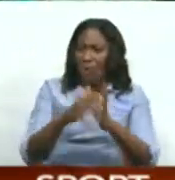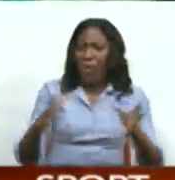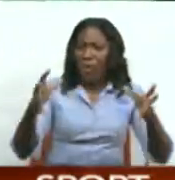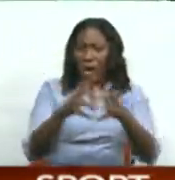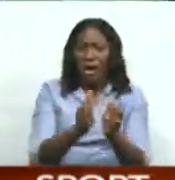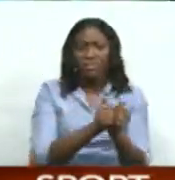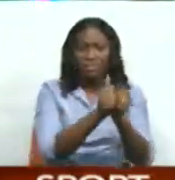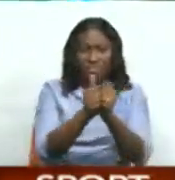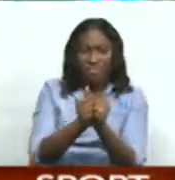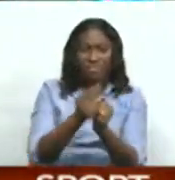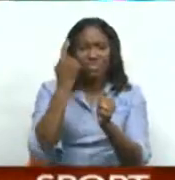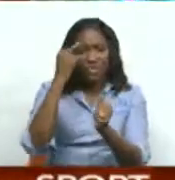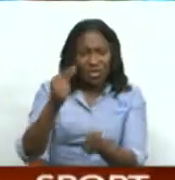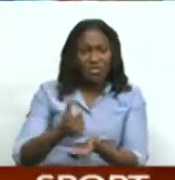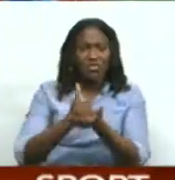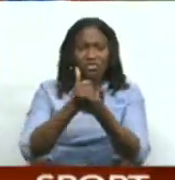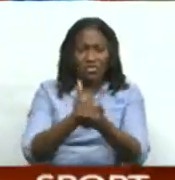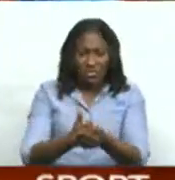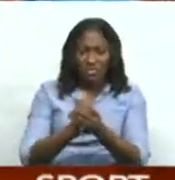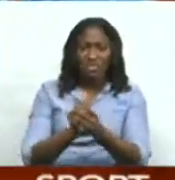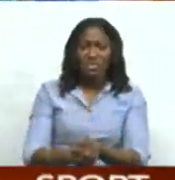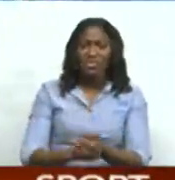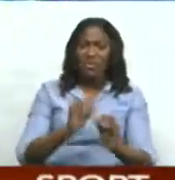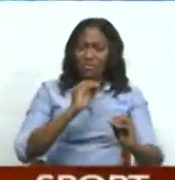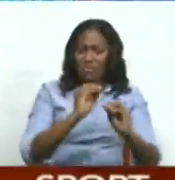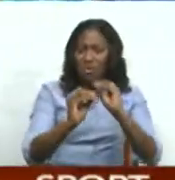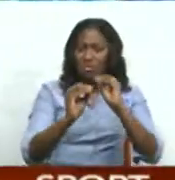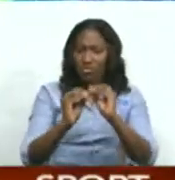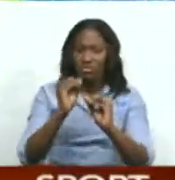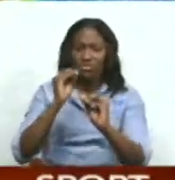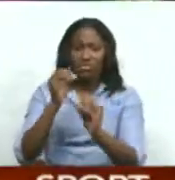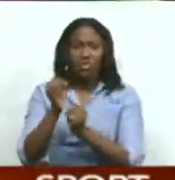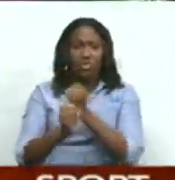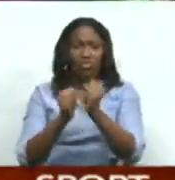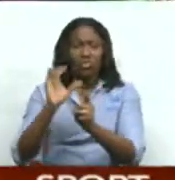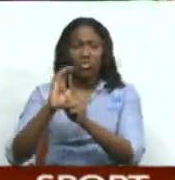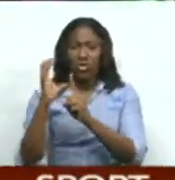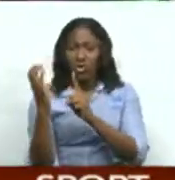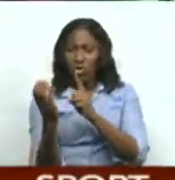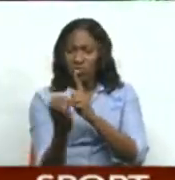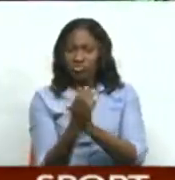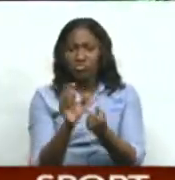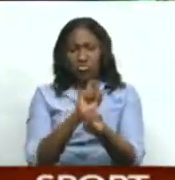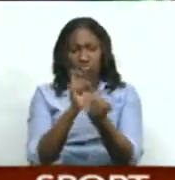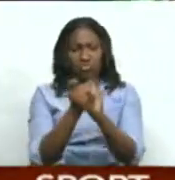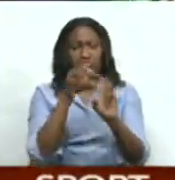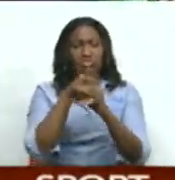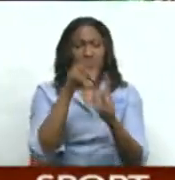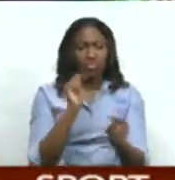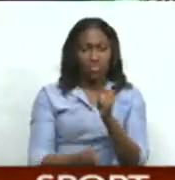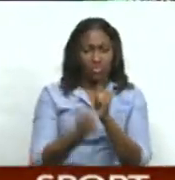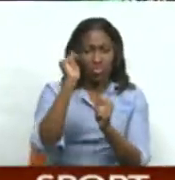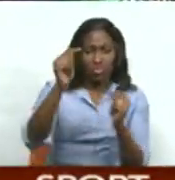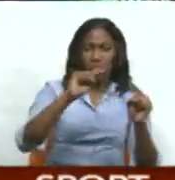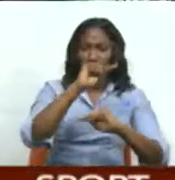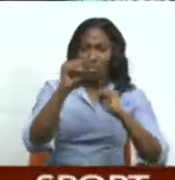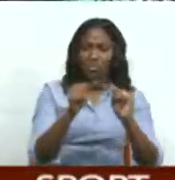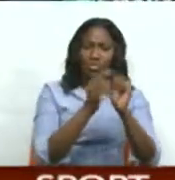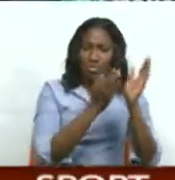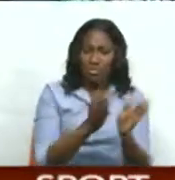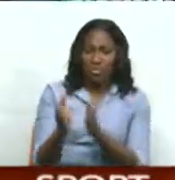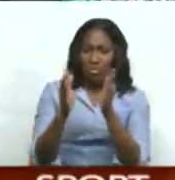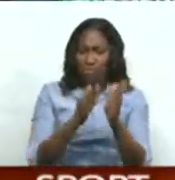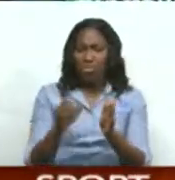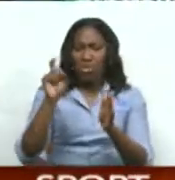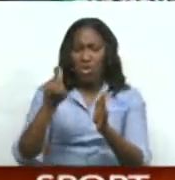required momentum needed to fix the ills in the sporting structure in TNT. According to organizers, a deliberate effort must be made to